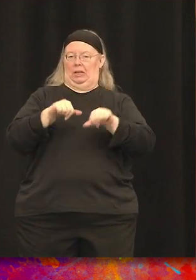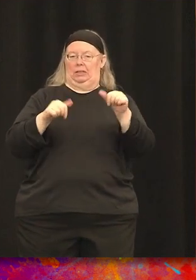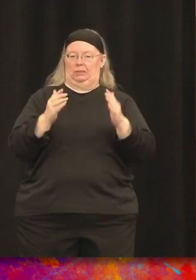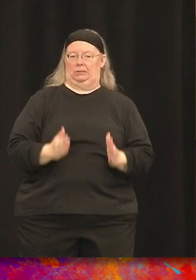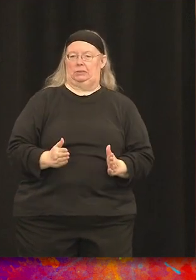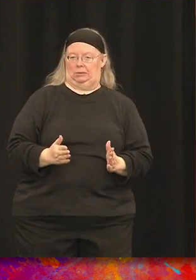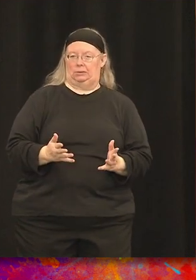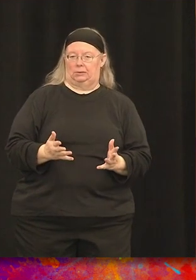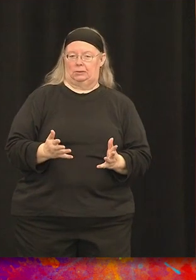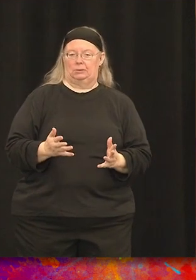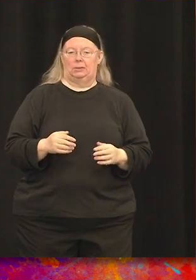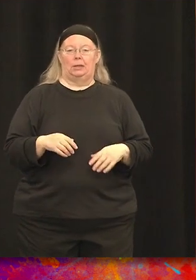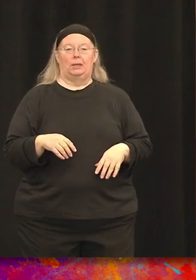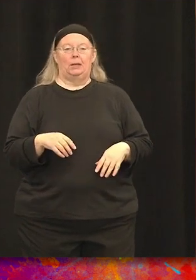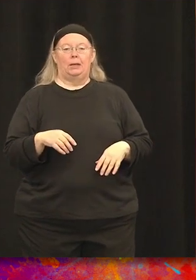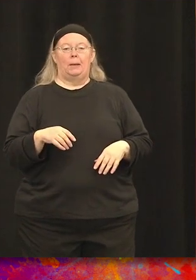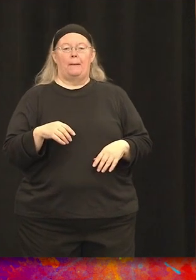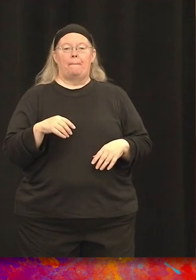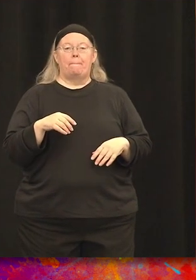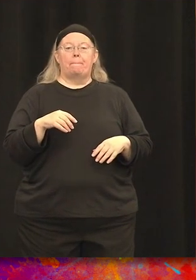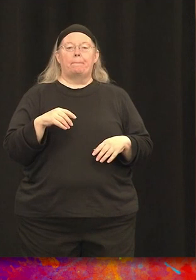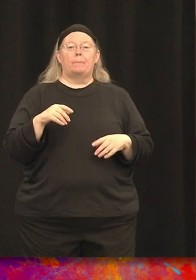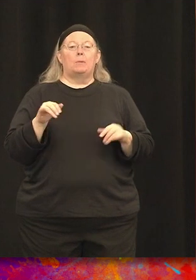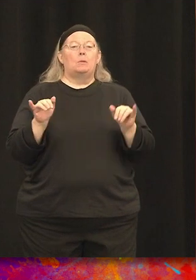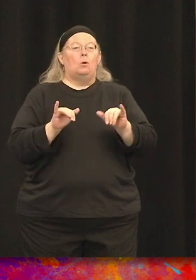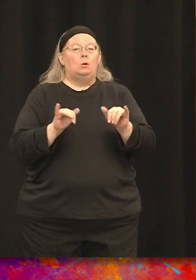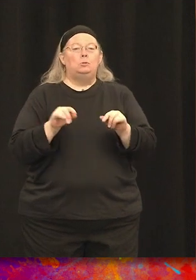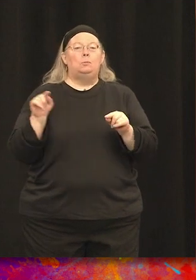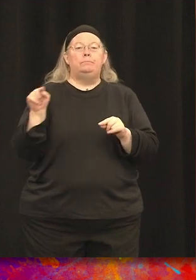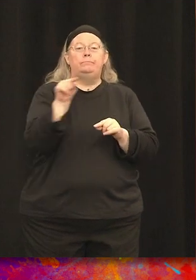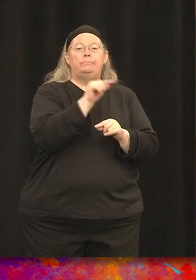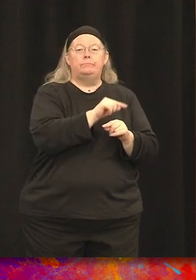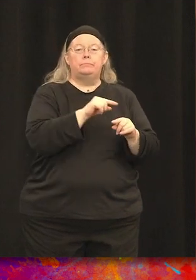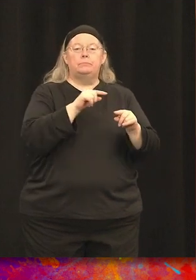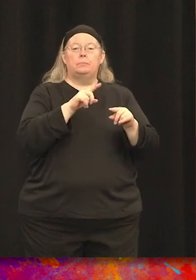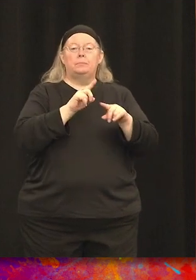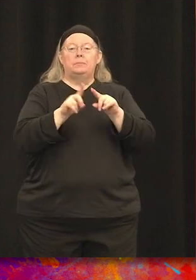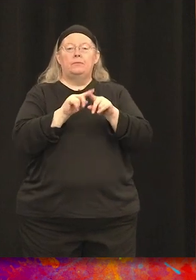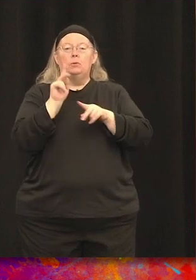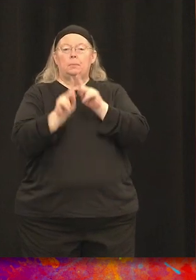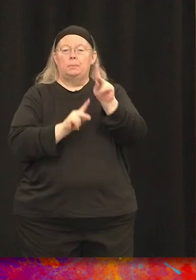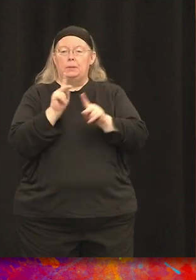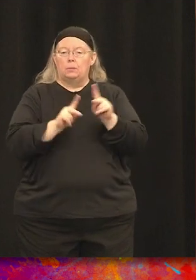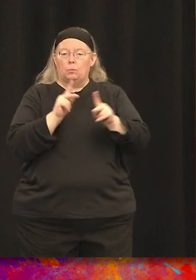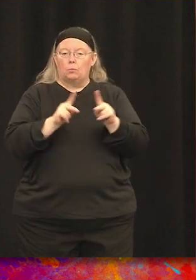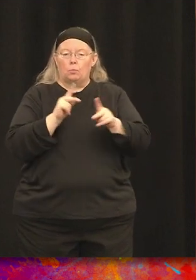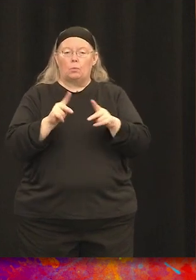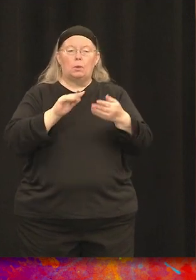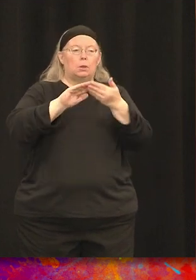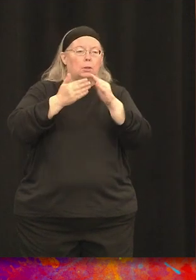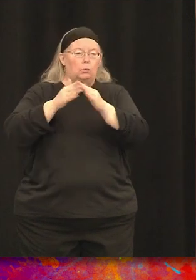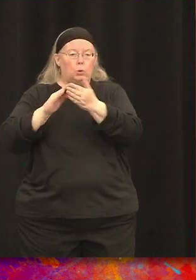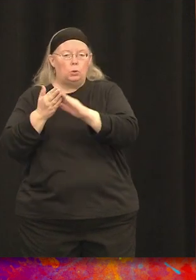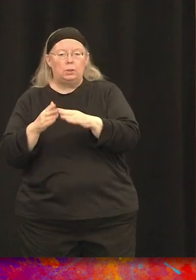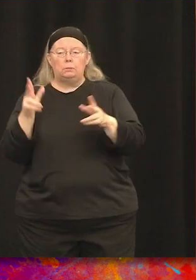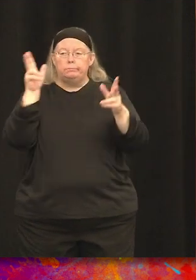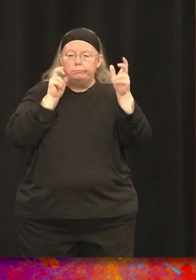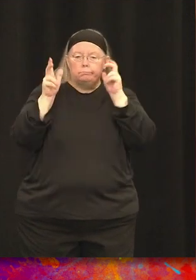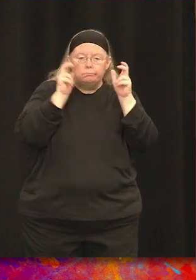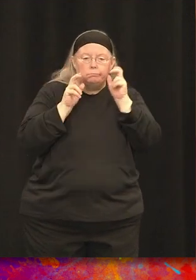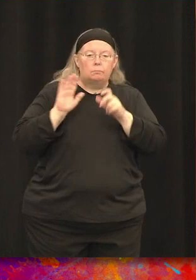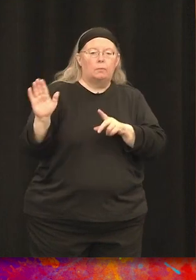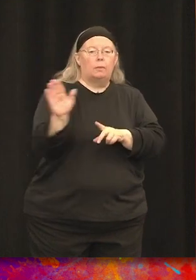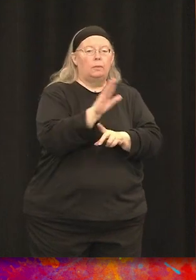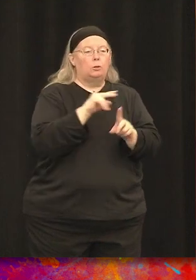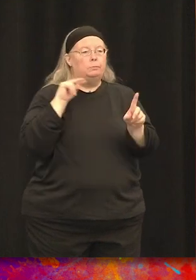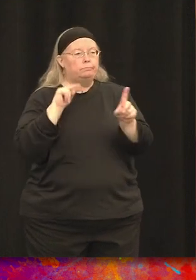from a variety of people from the Usher syndrome community, sharing their perspectives, experiences, and resources that are